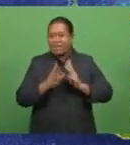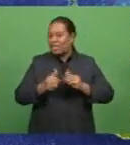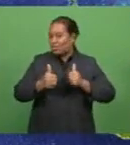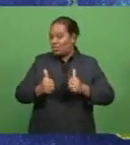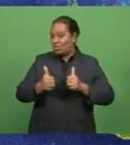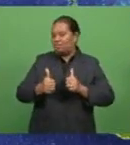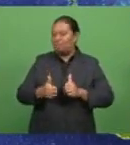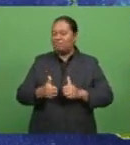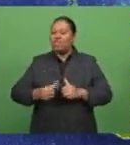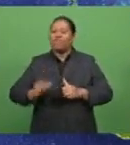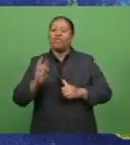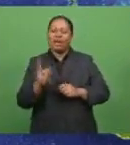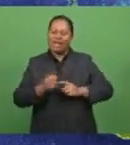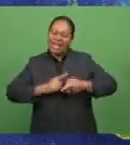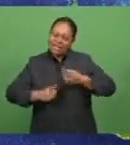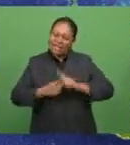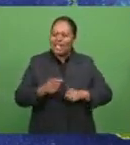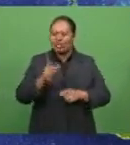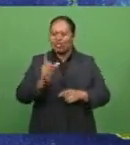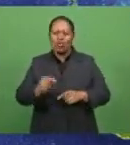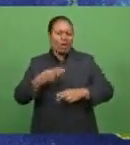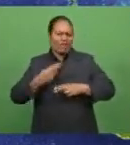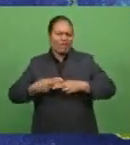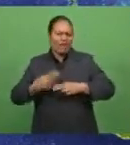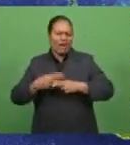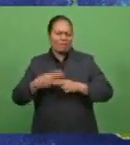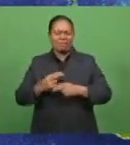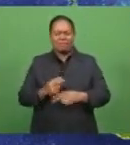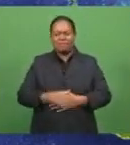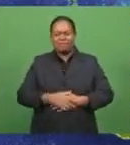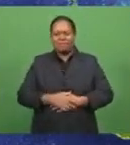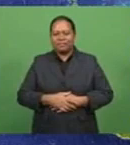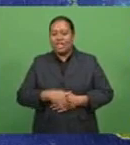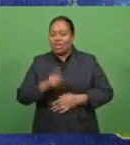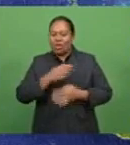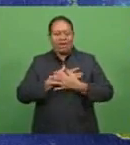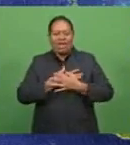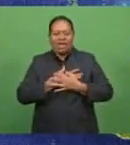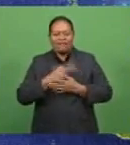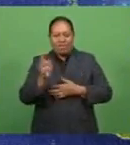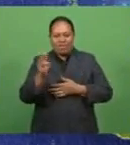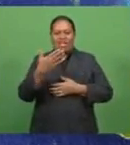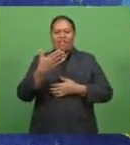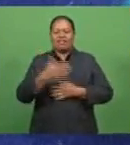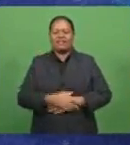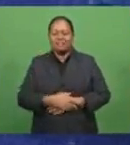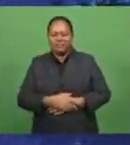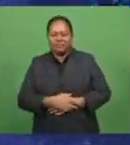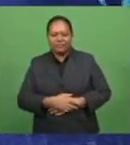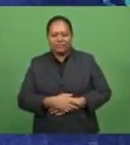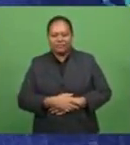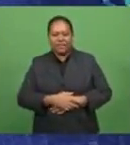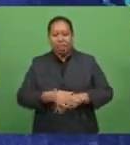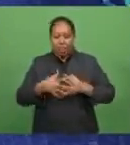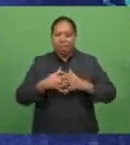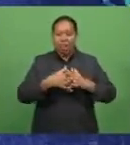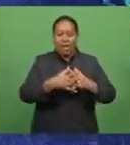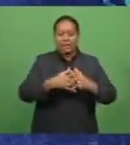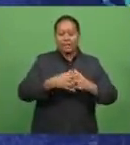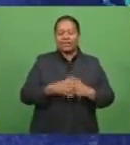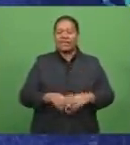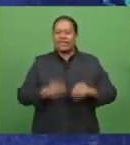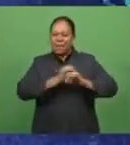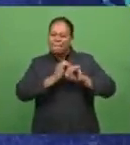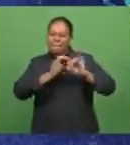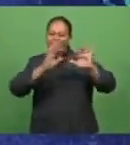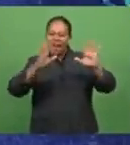exercise or do some fun farming. Trust me, you will love the results. Now looking to the west, bright conditions on